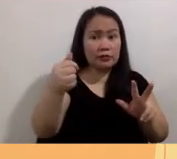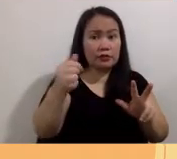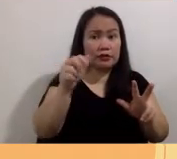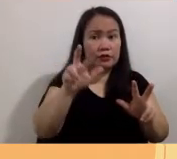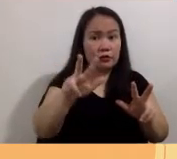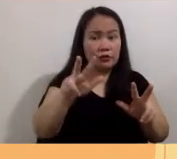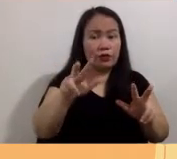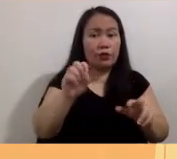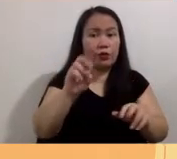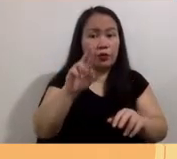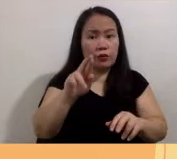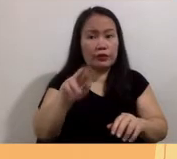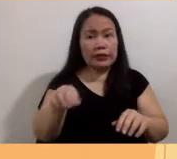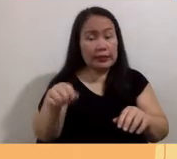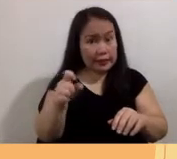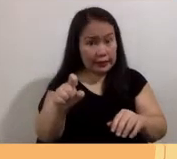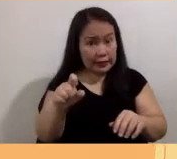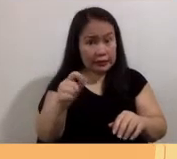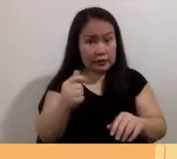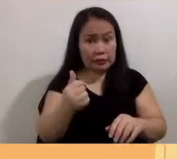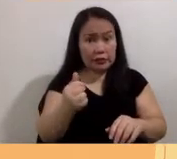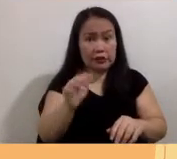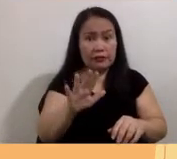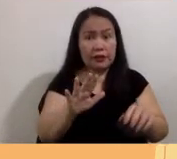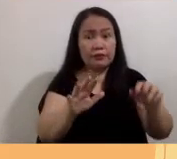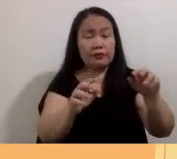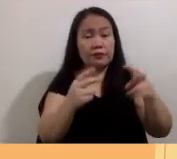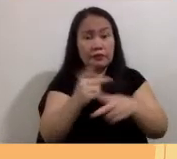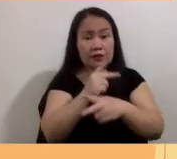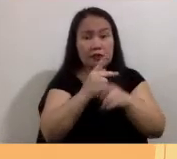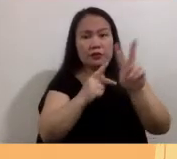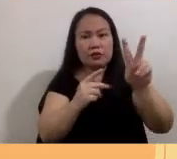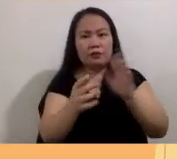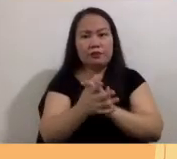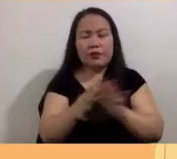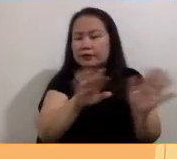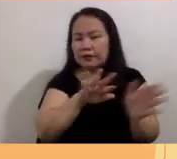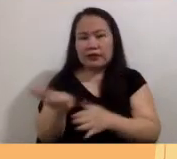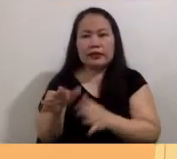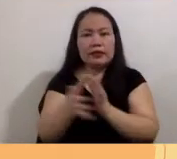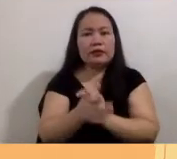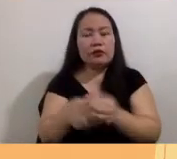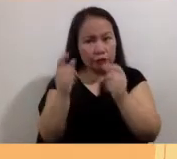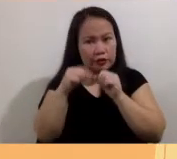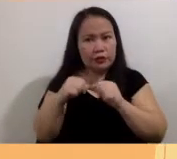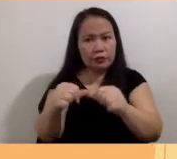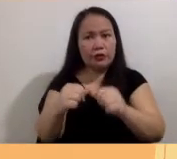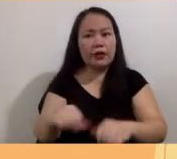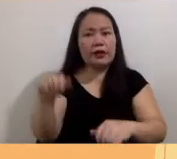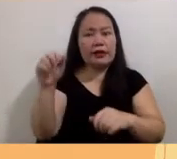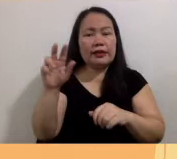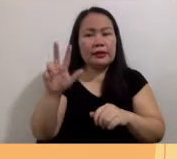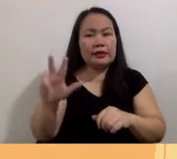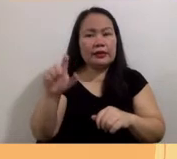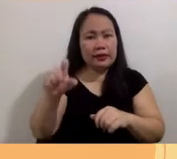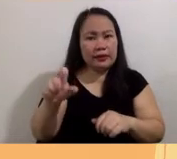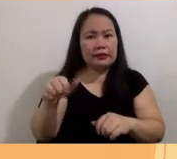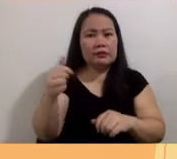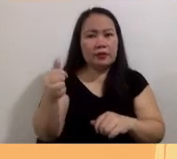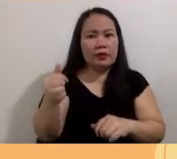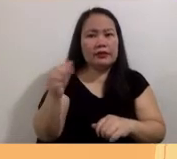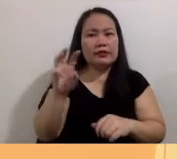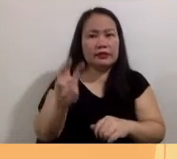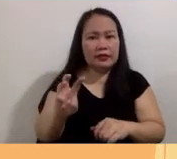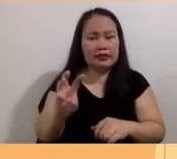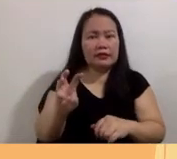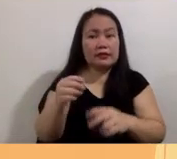pwede rin yun. Alright, so let us simplify. So, 3 times x, that is 3x. And then 3 times 2, that is 6, equals